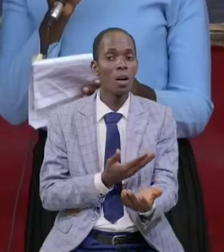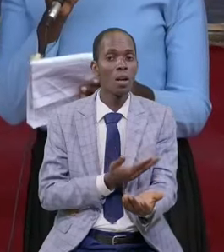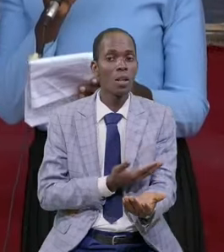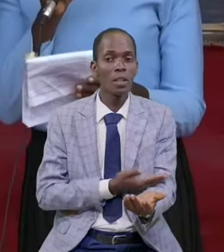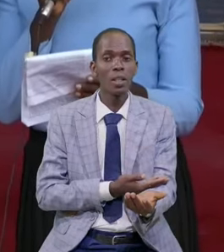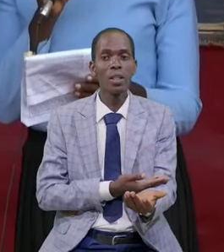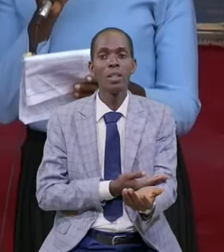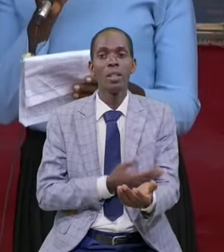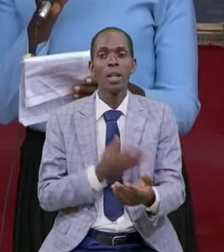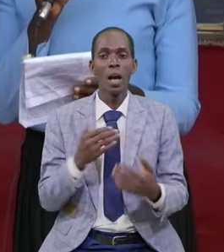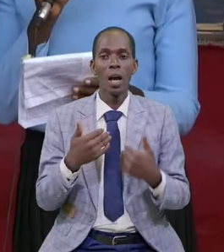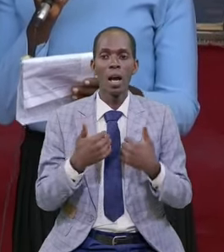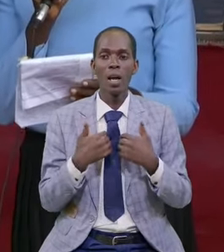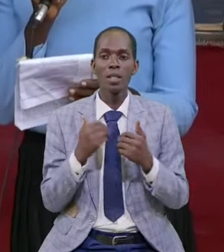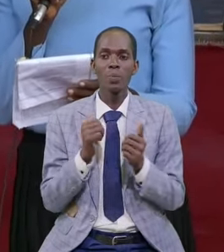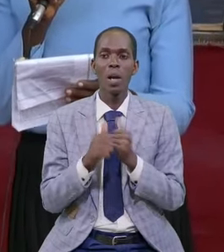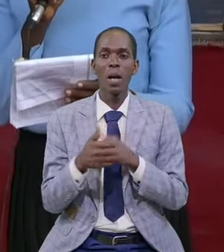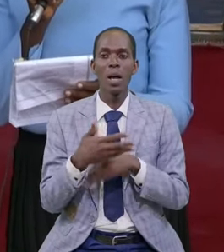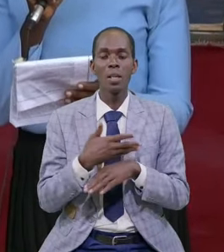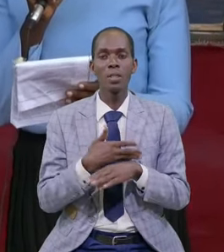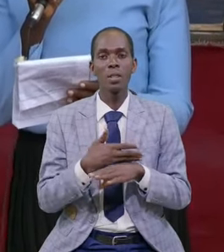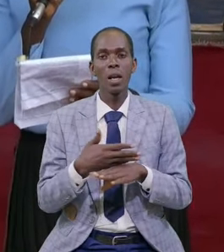have has